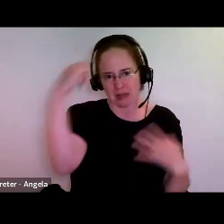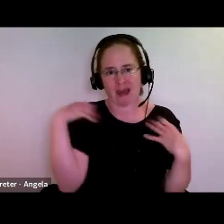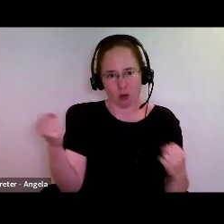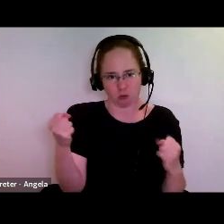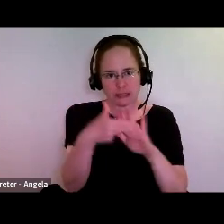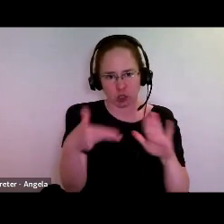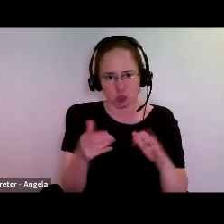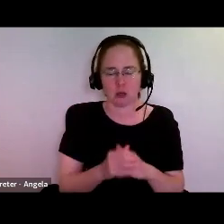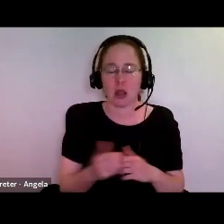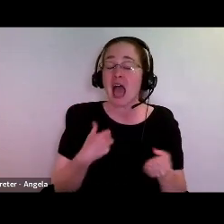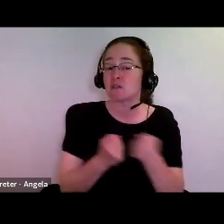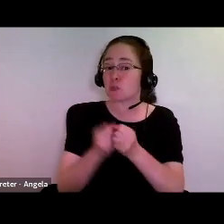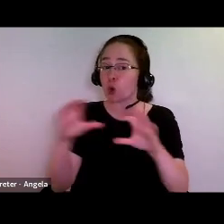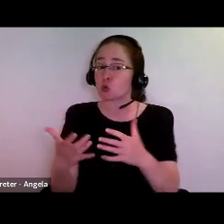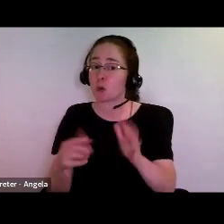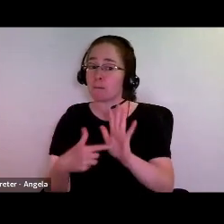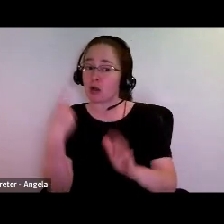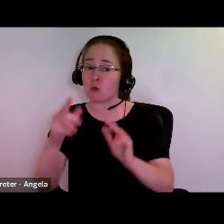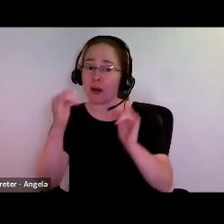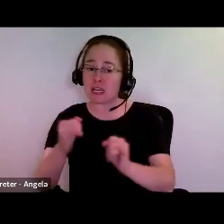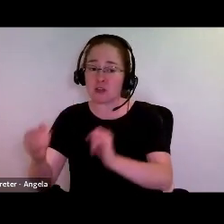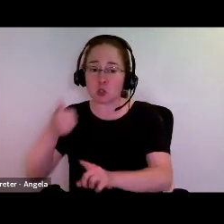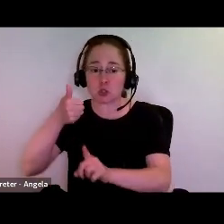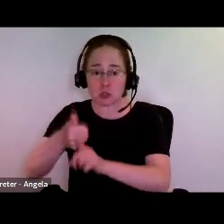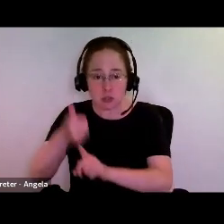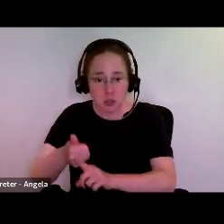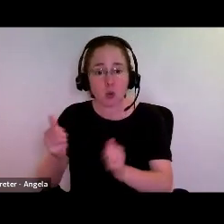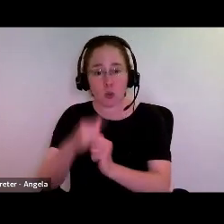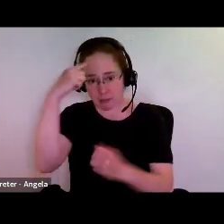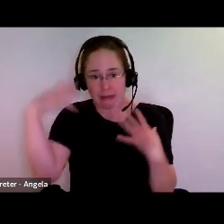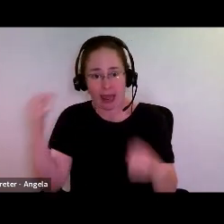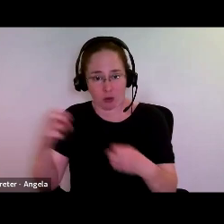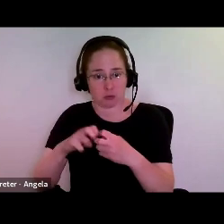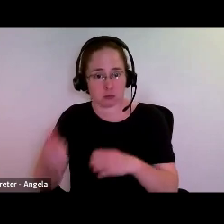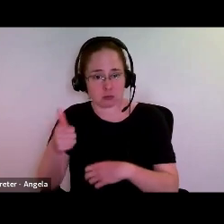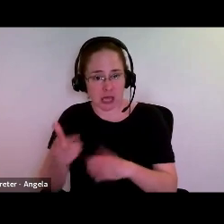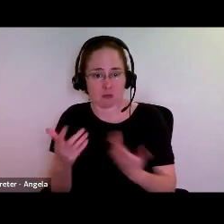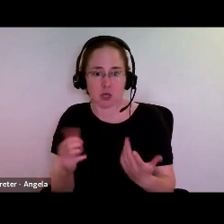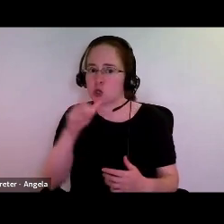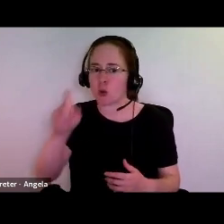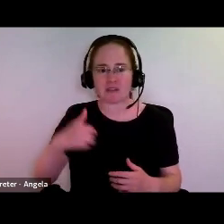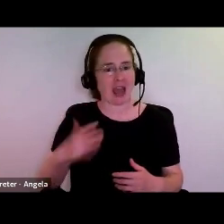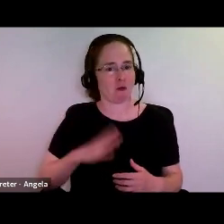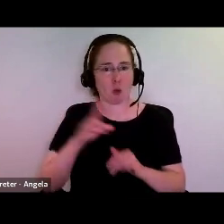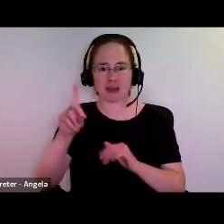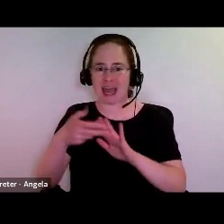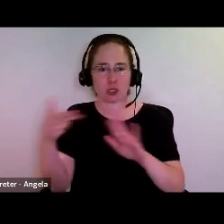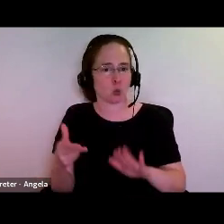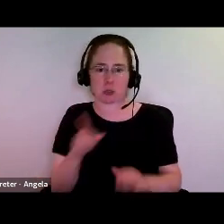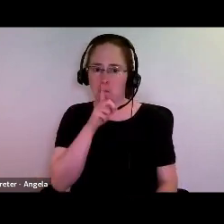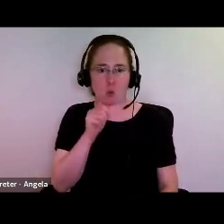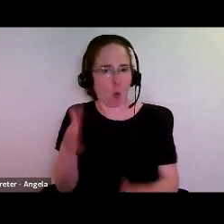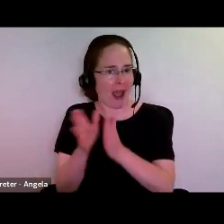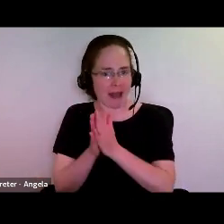We have a support group model for individuals who have a condition themselves. You don't have to have a diagnosis. We don't ask you what